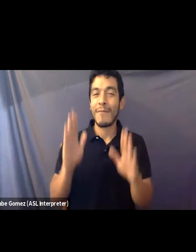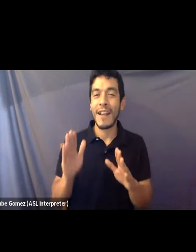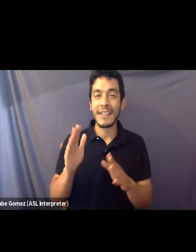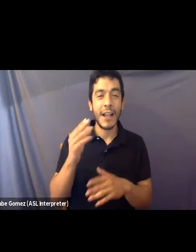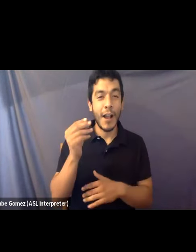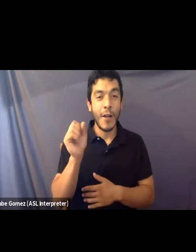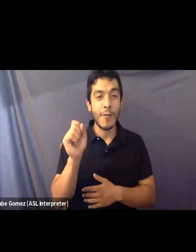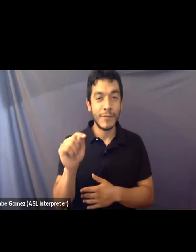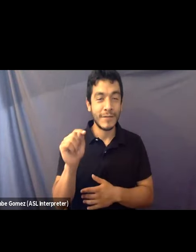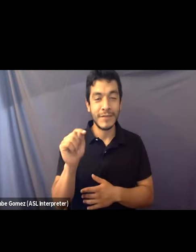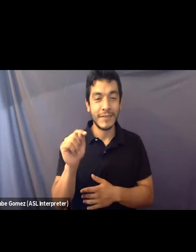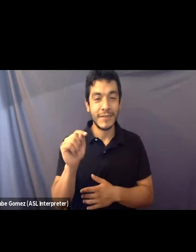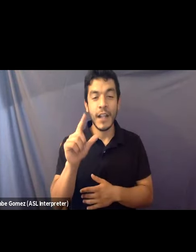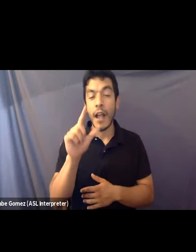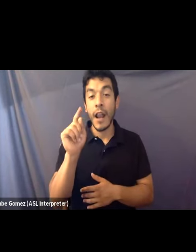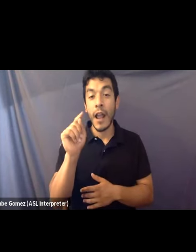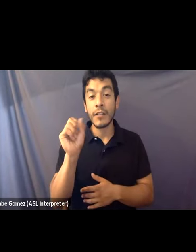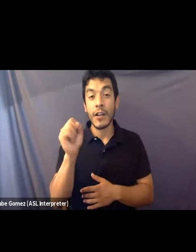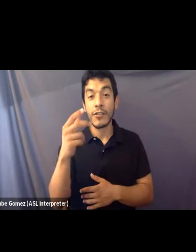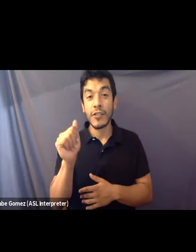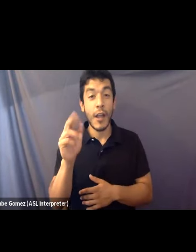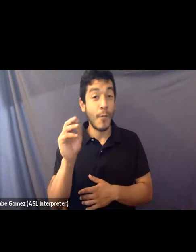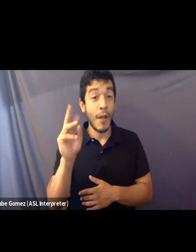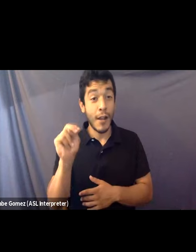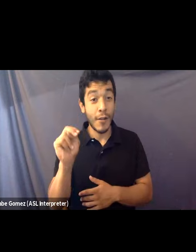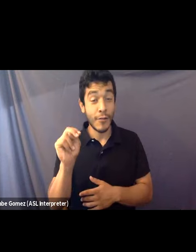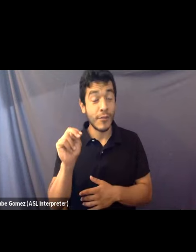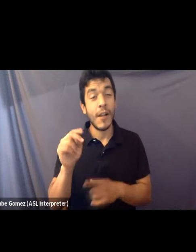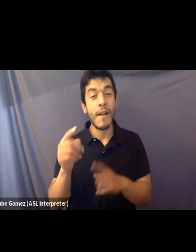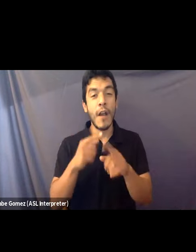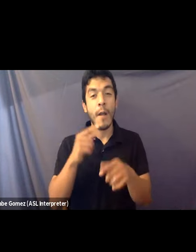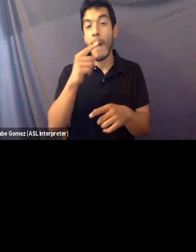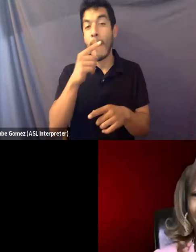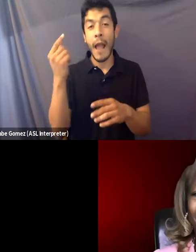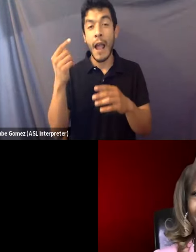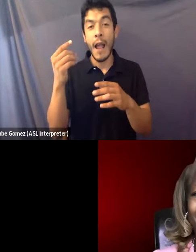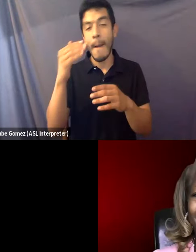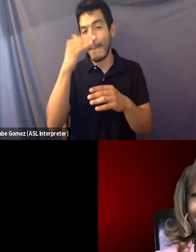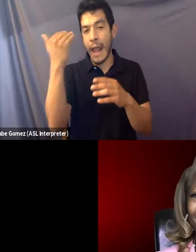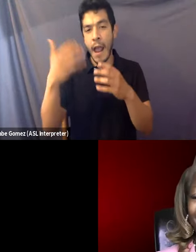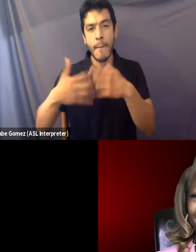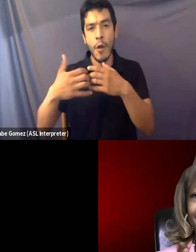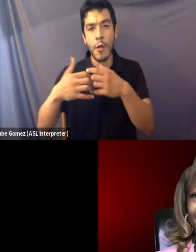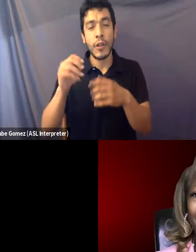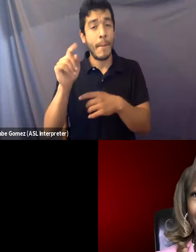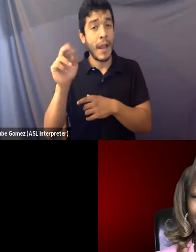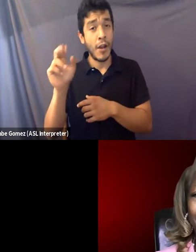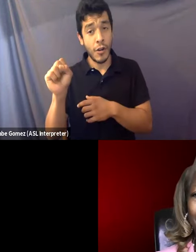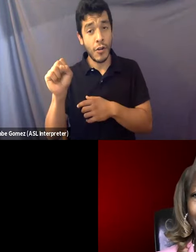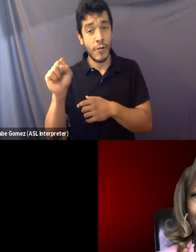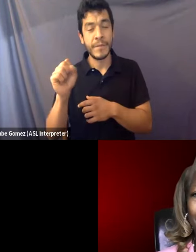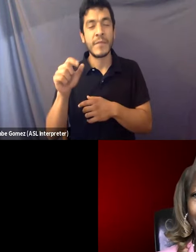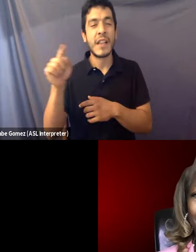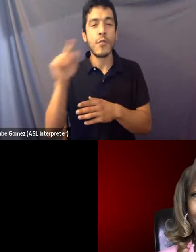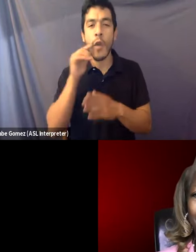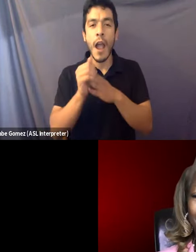LaTosha Brown from Black Voters Matter. She is going to guide us on this conversation today.